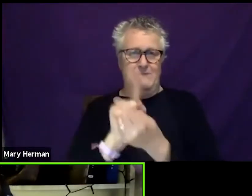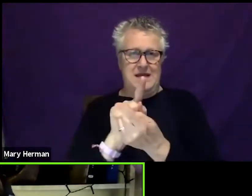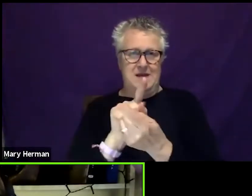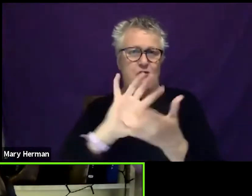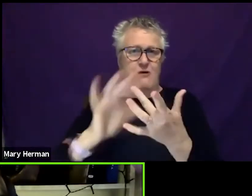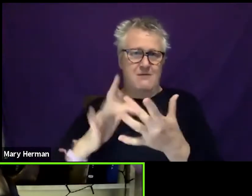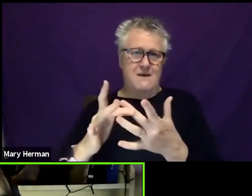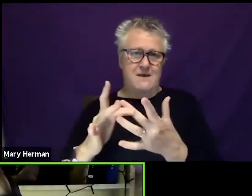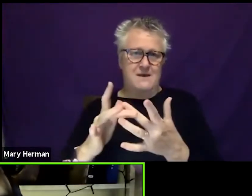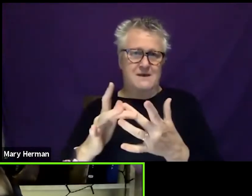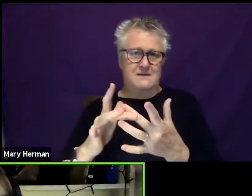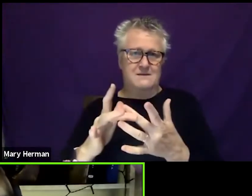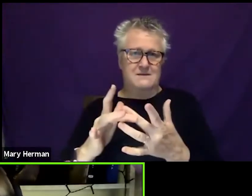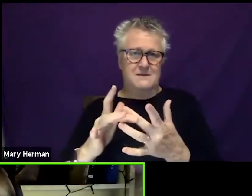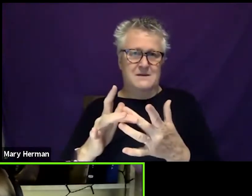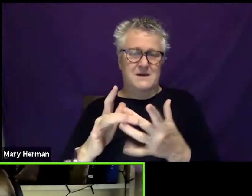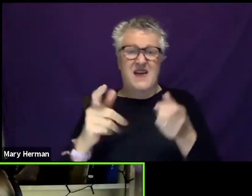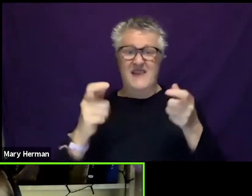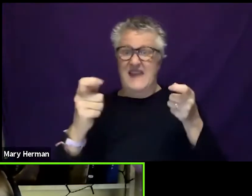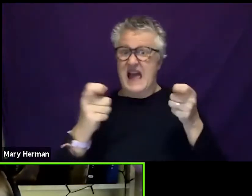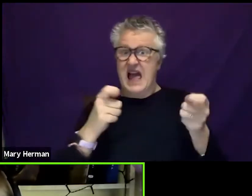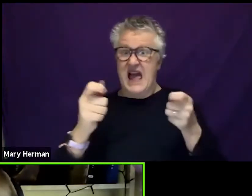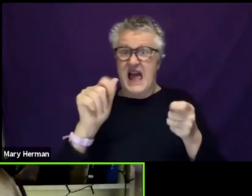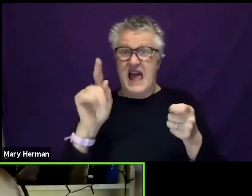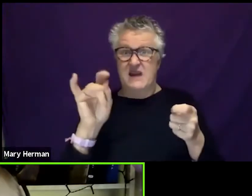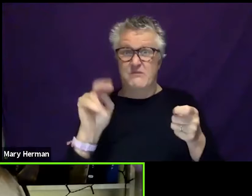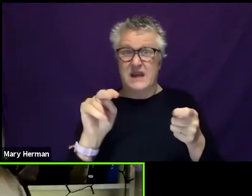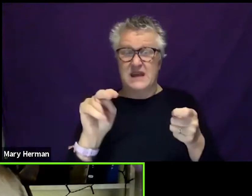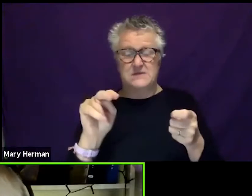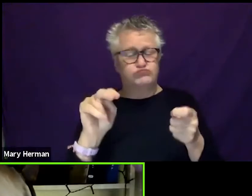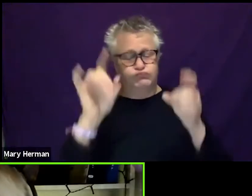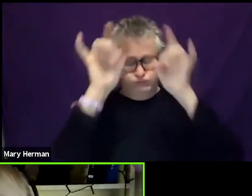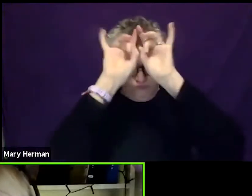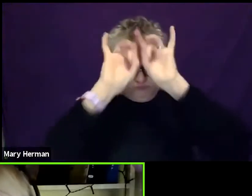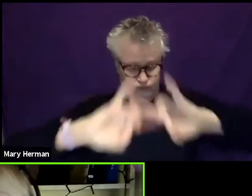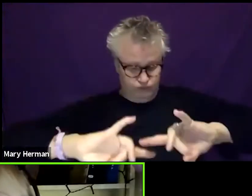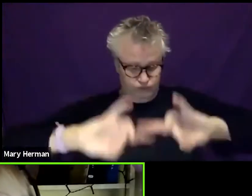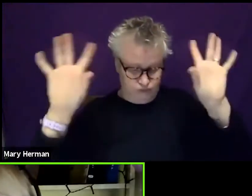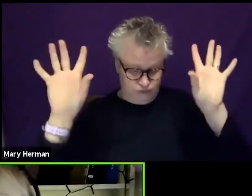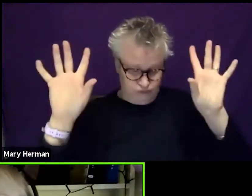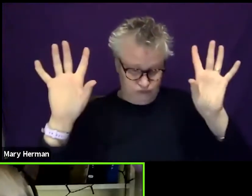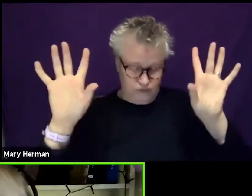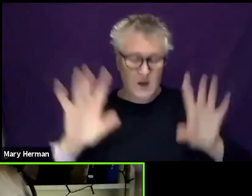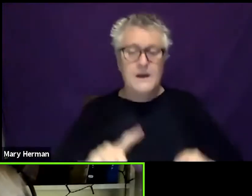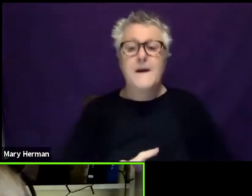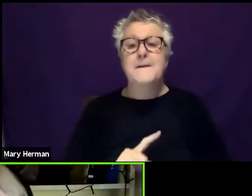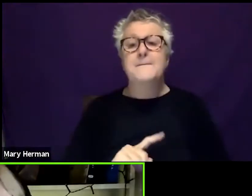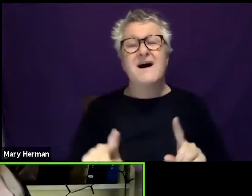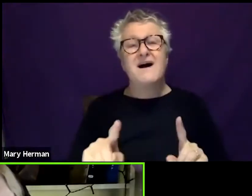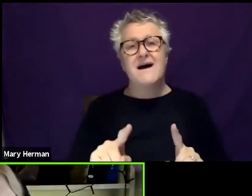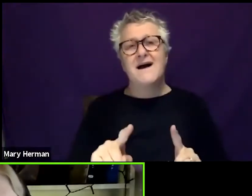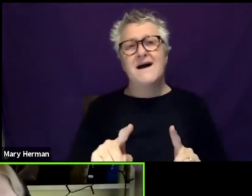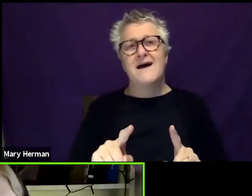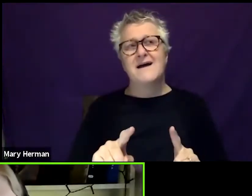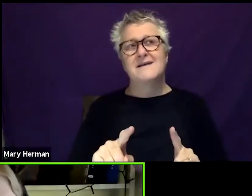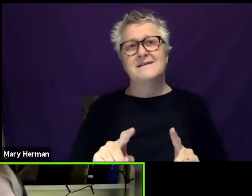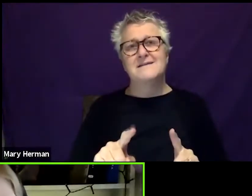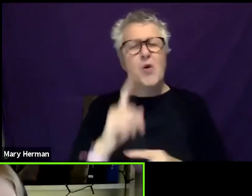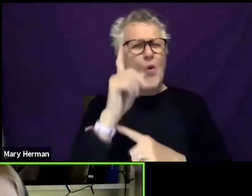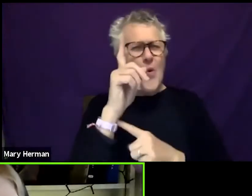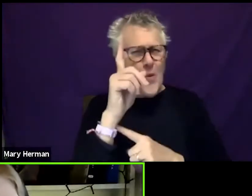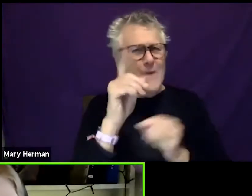But I want it to continue, and another kind of string we have added to our bow